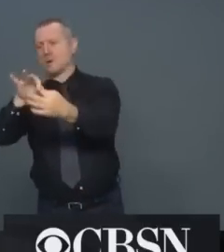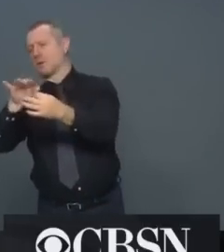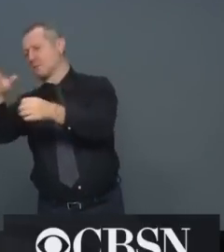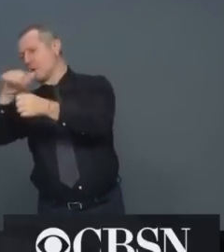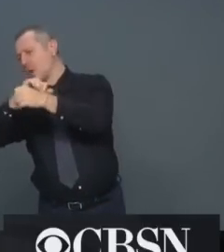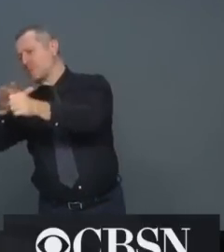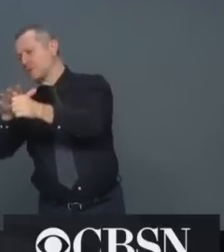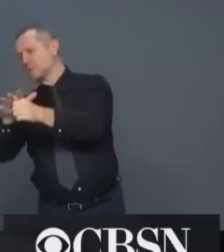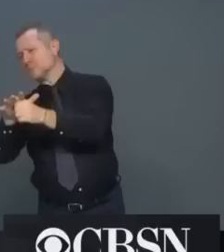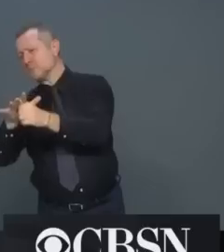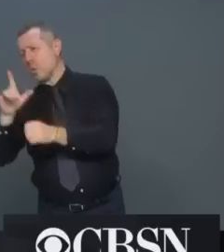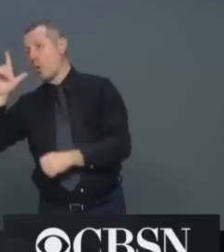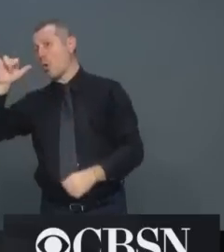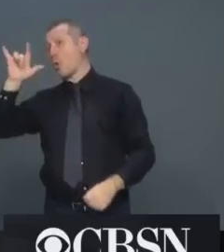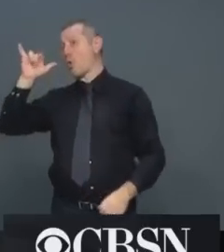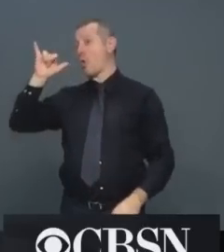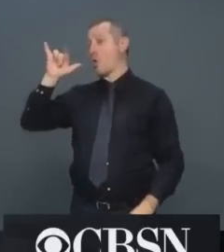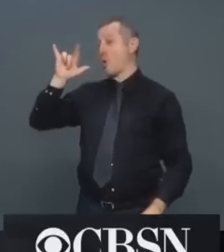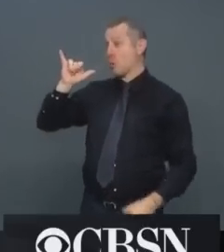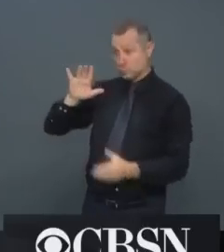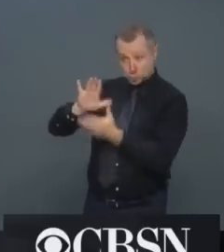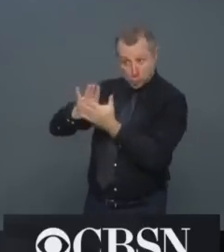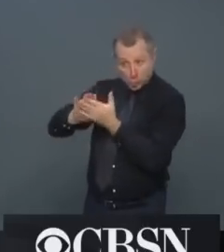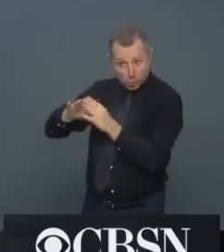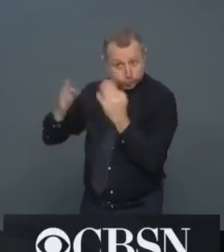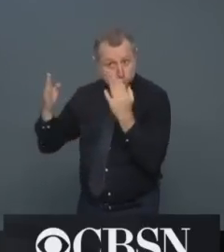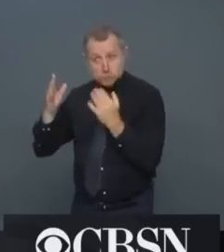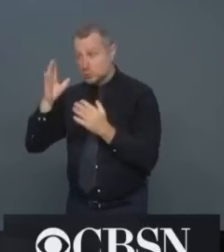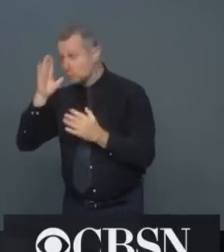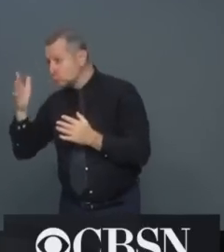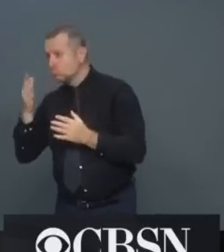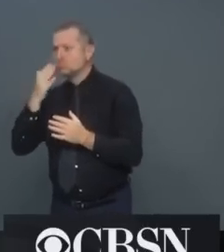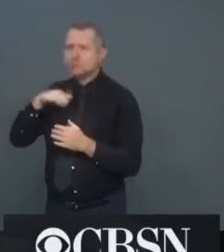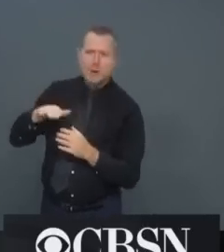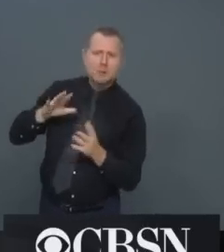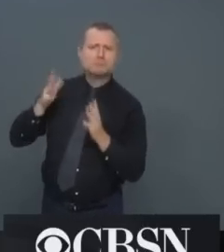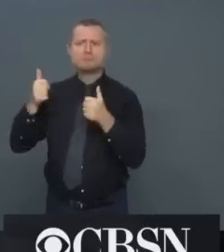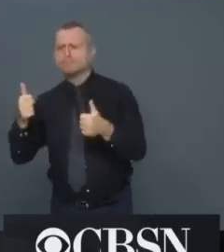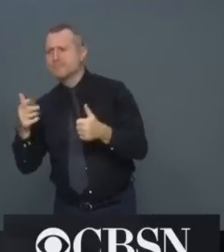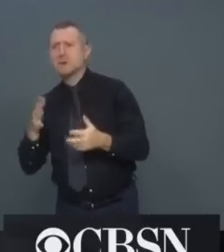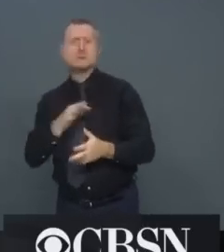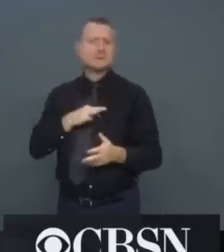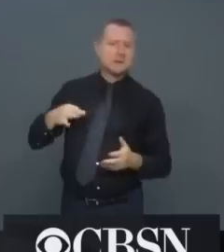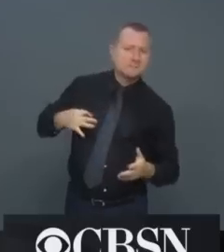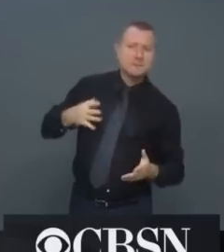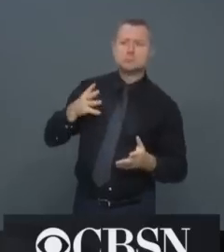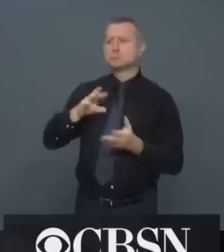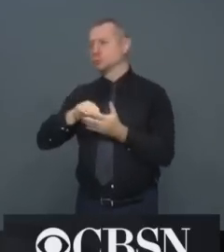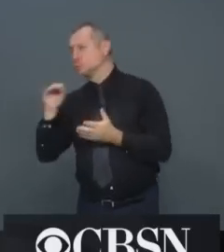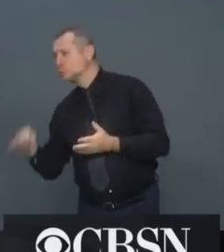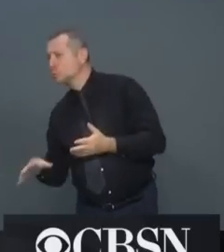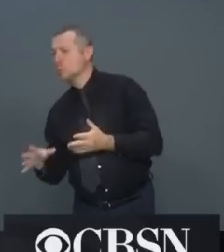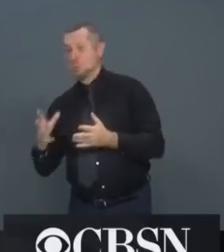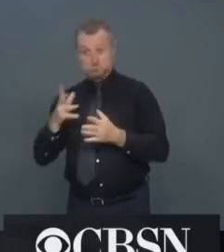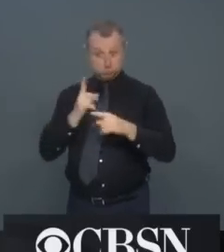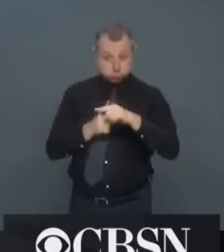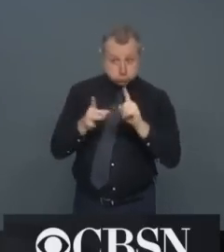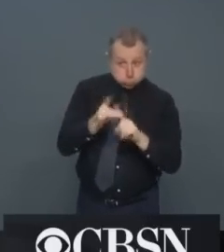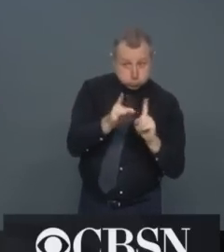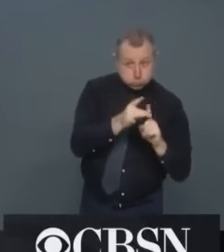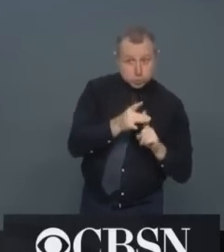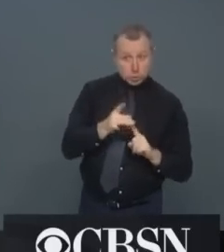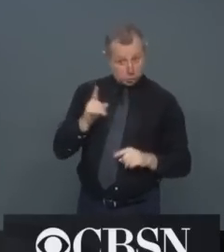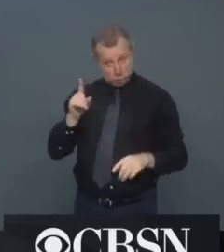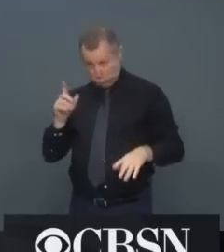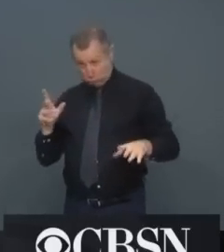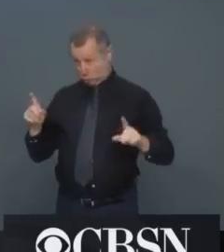is going? And second of all, should a student, staff member, community member, et cetera, who is tested positive for coronavirus be permitted back into